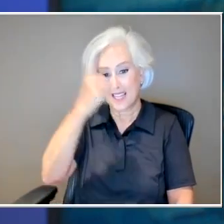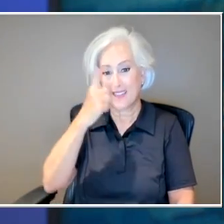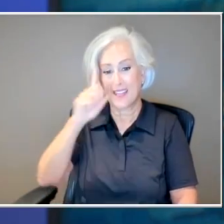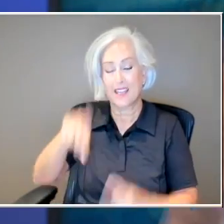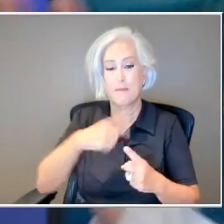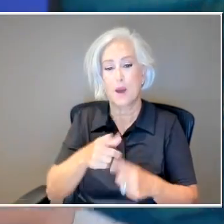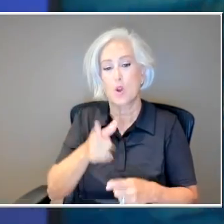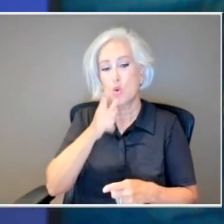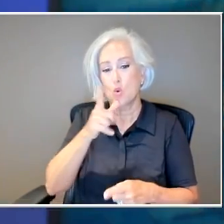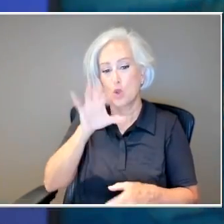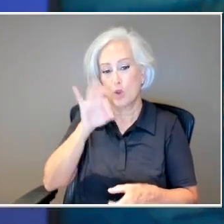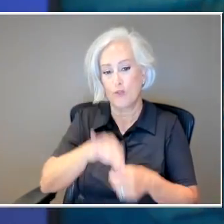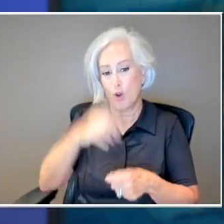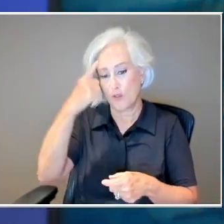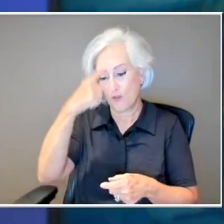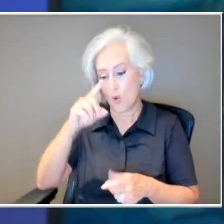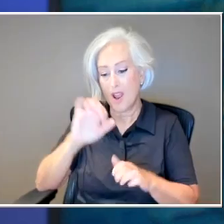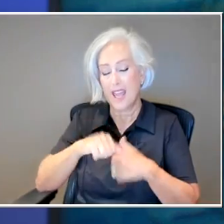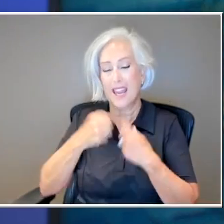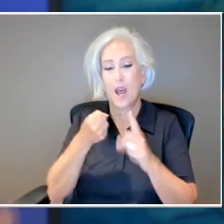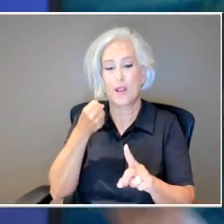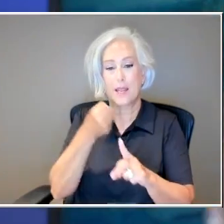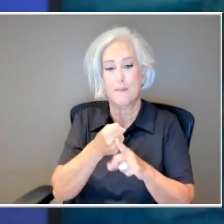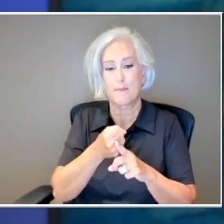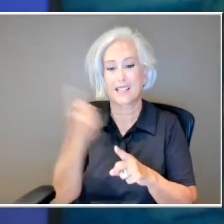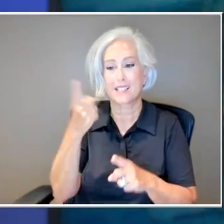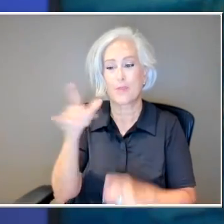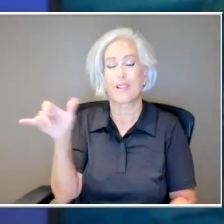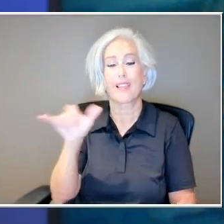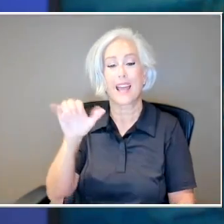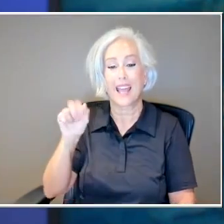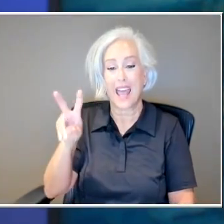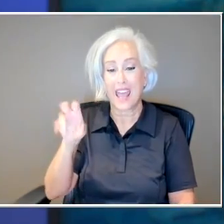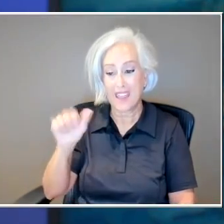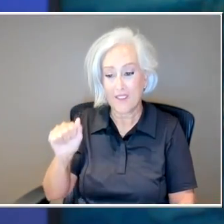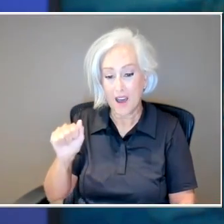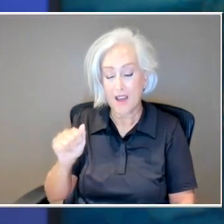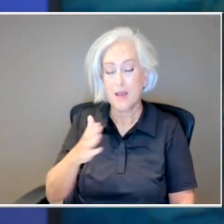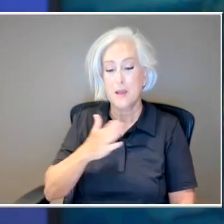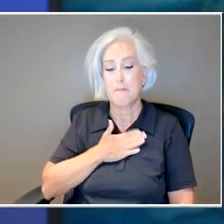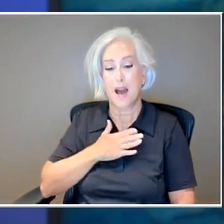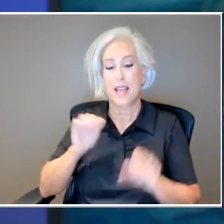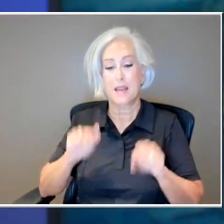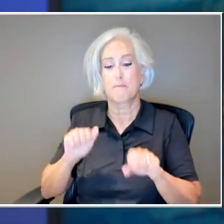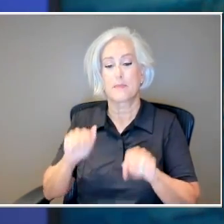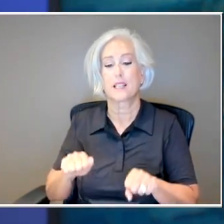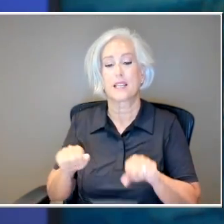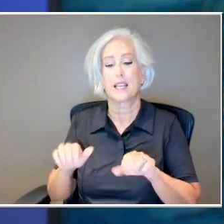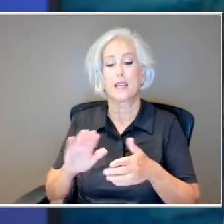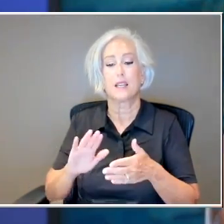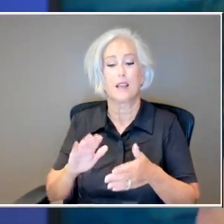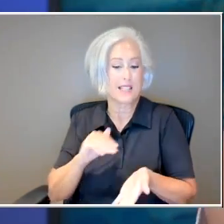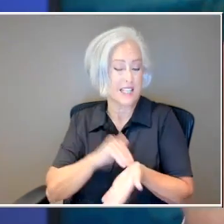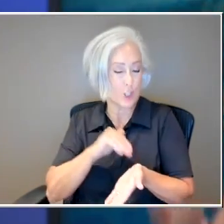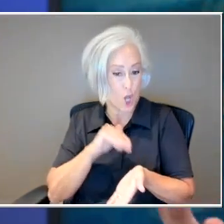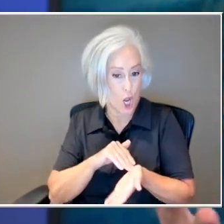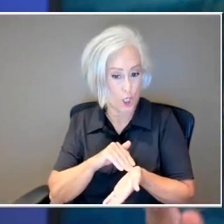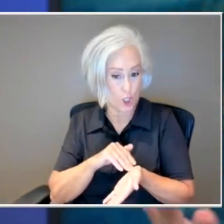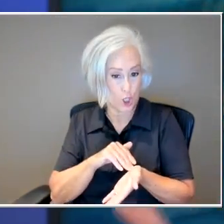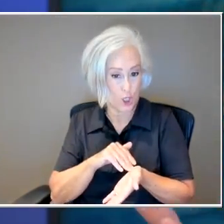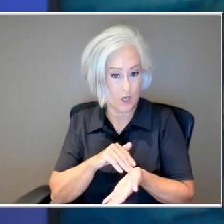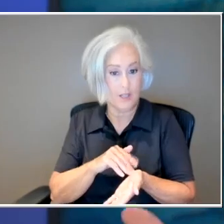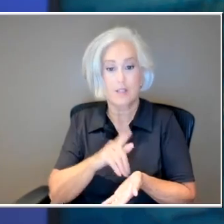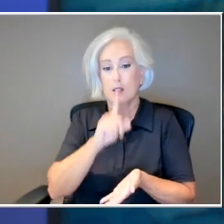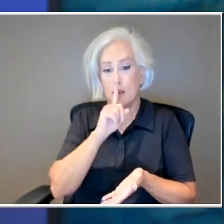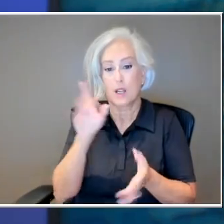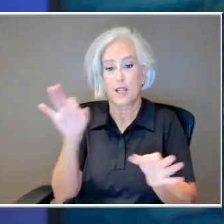how it impacts someone like Ava, how it impacts my ability to practice healthcare. And so it's really important to